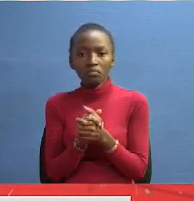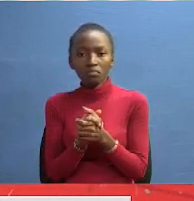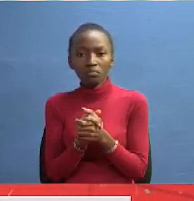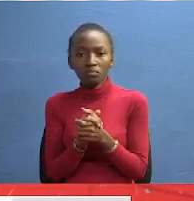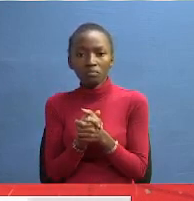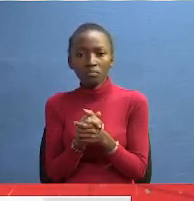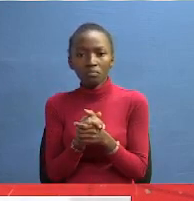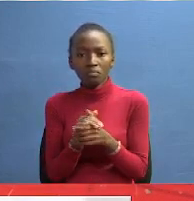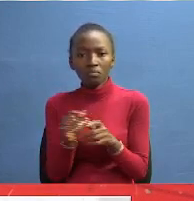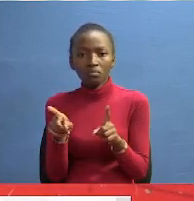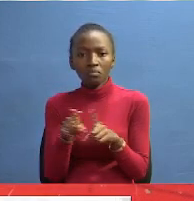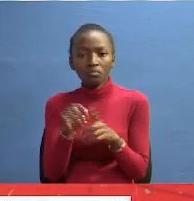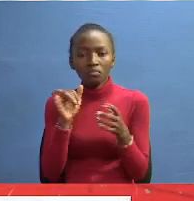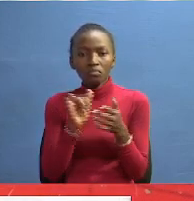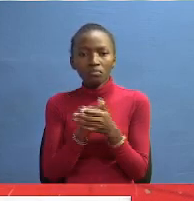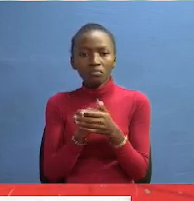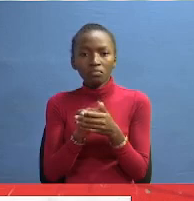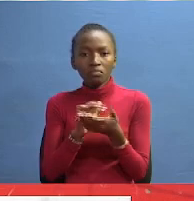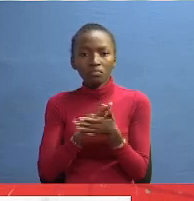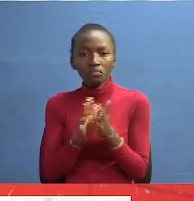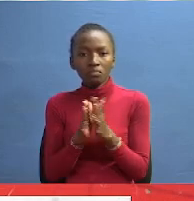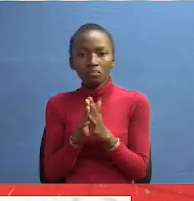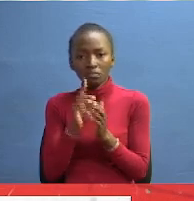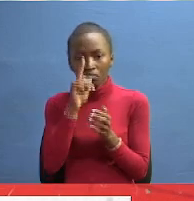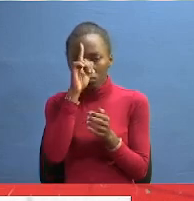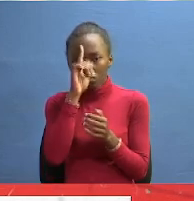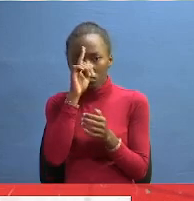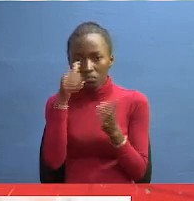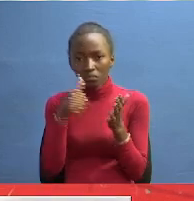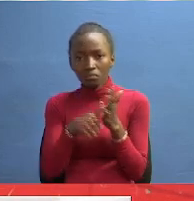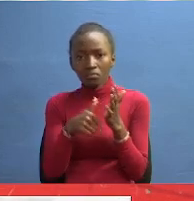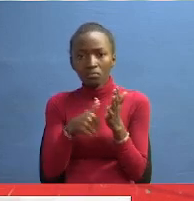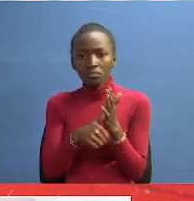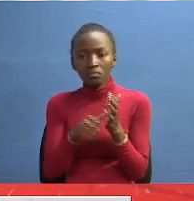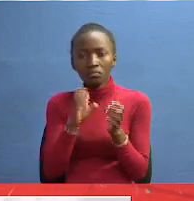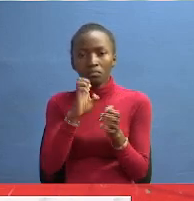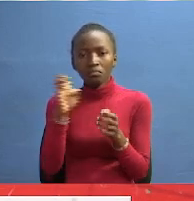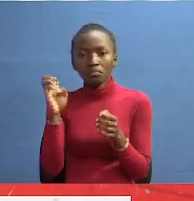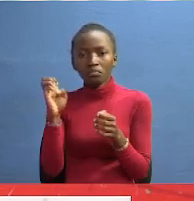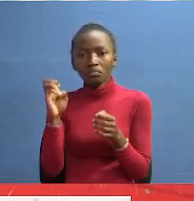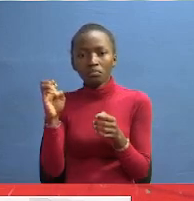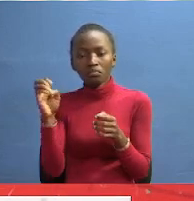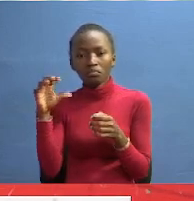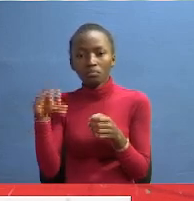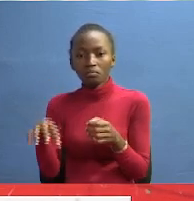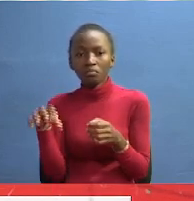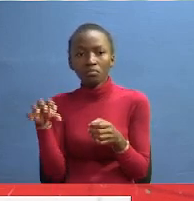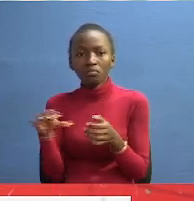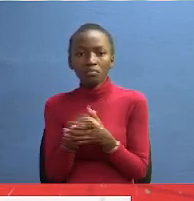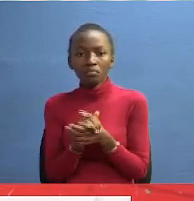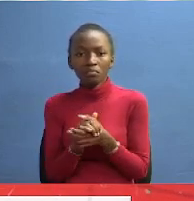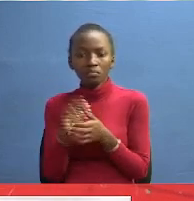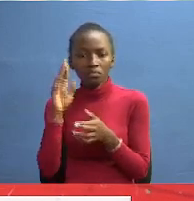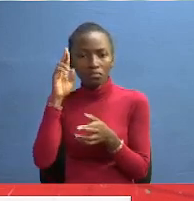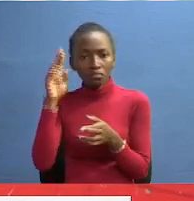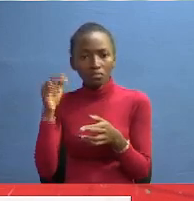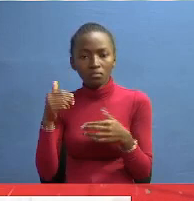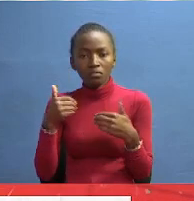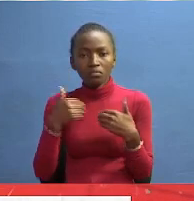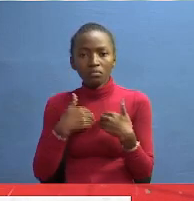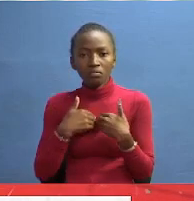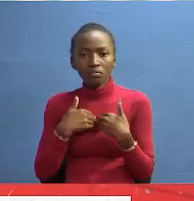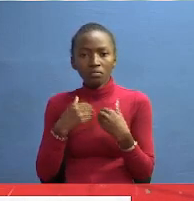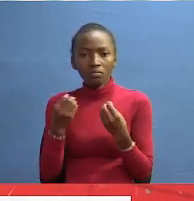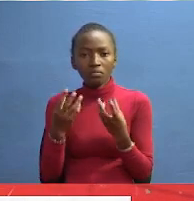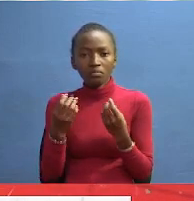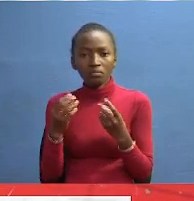serious problem on the eastern part of Congo. And remember, there are quite a number of groupings which include the